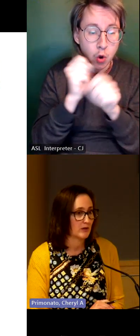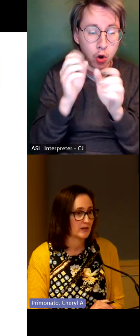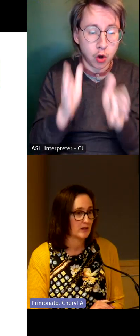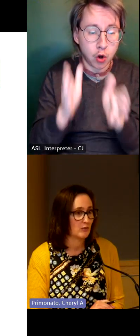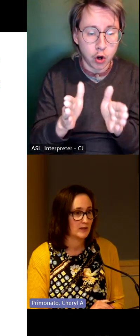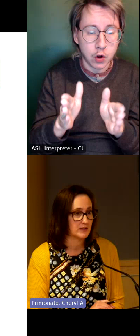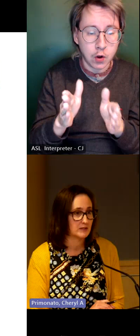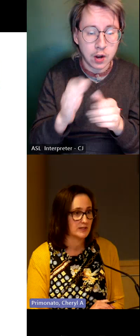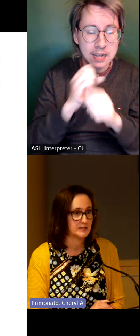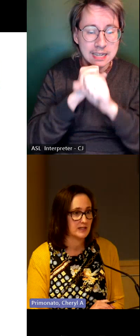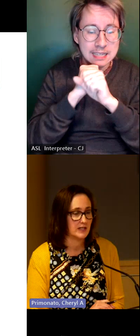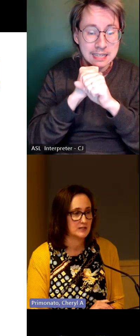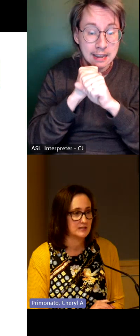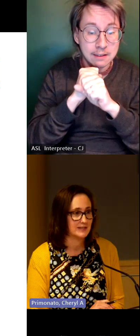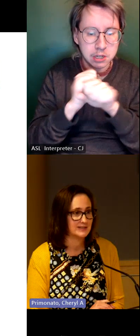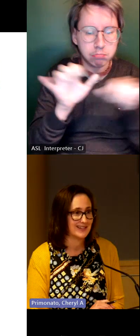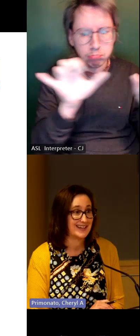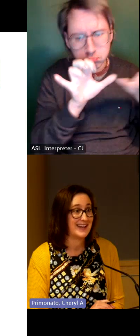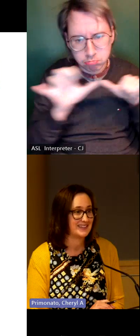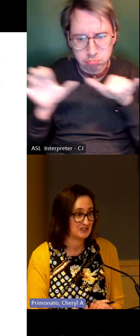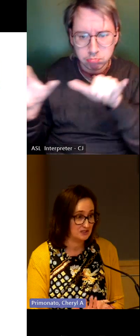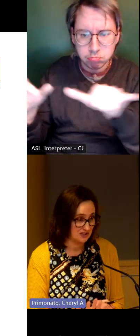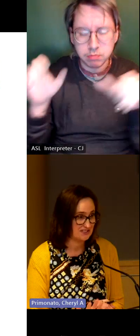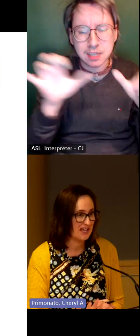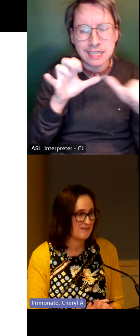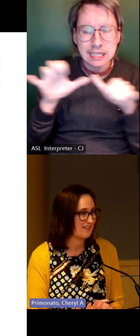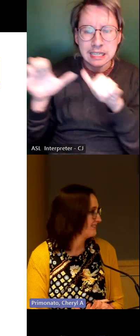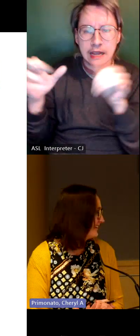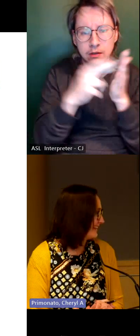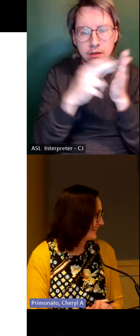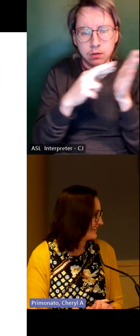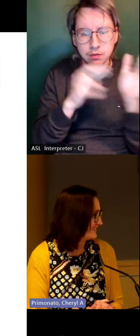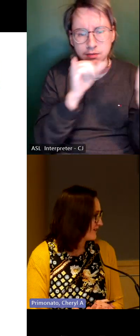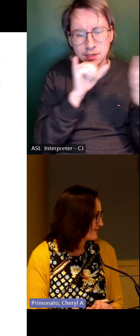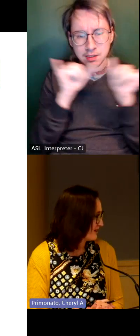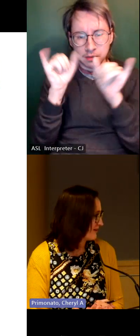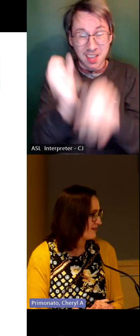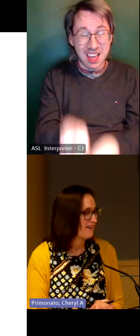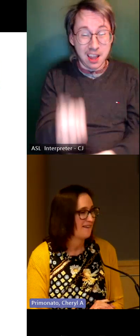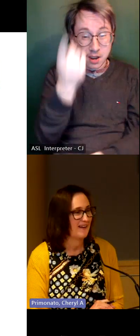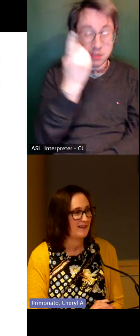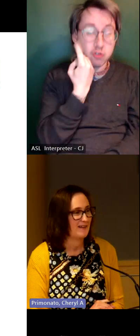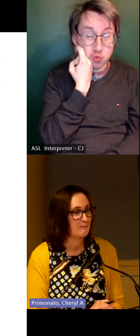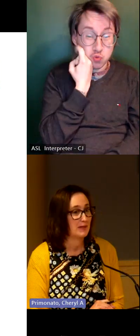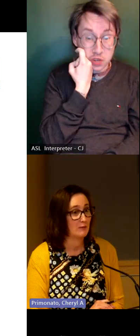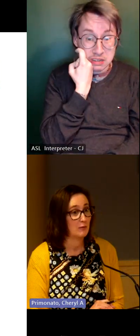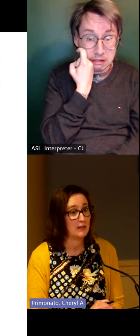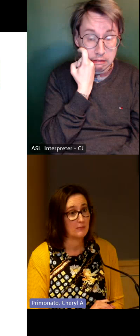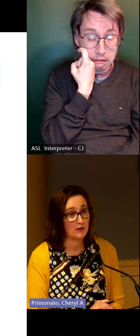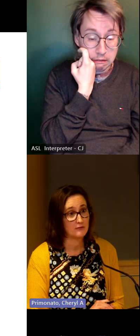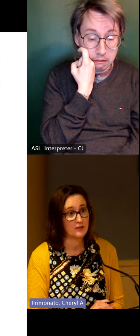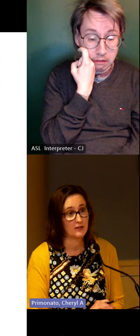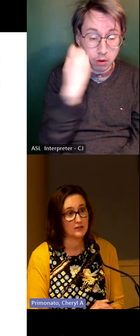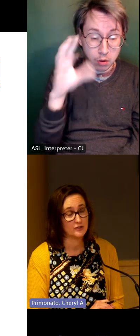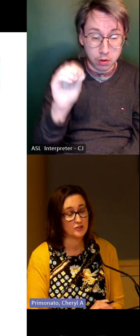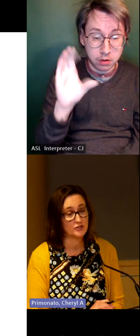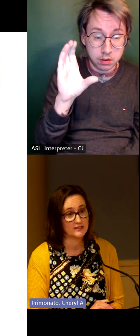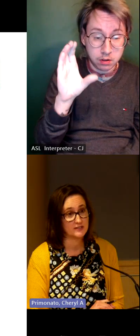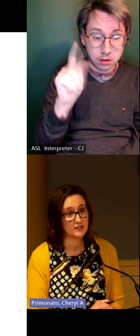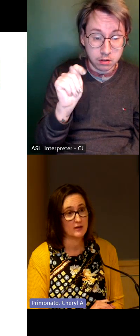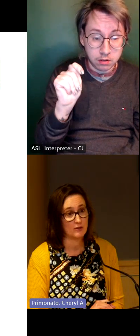we are working with the transit agencies. Again, this just came out at the end of October, but it will be a part of